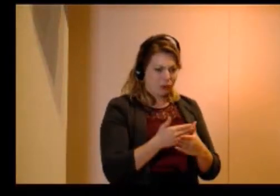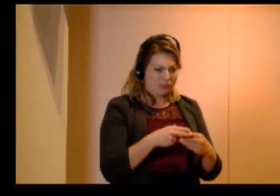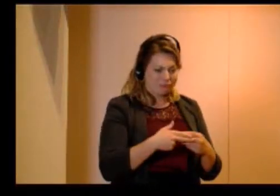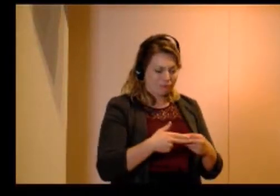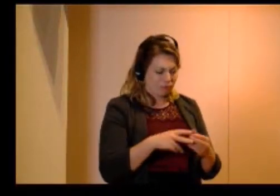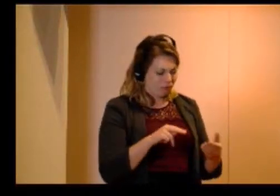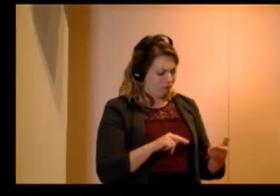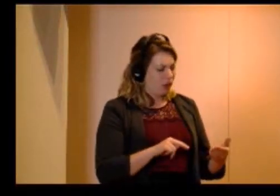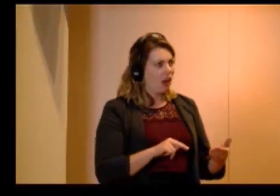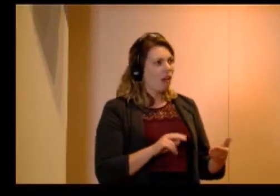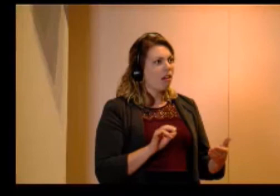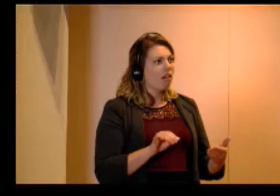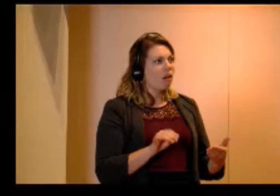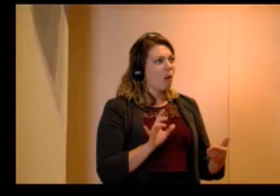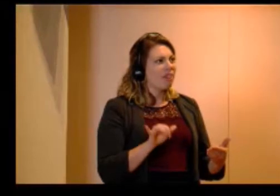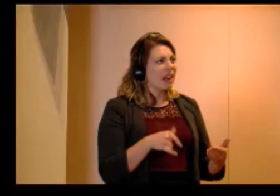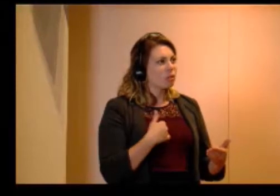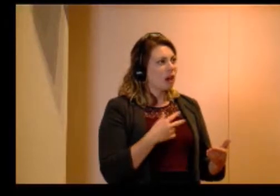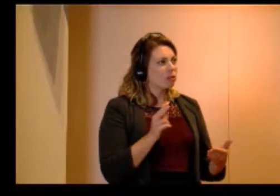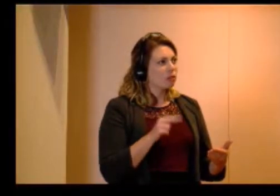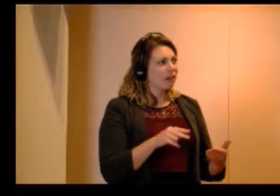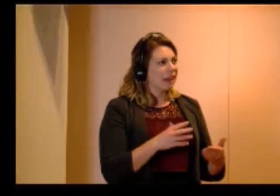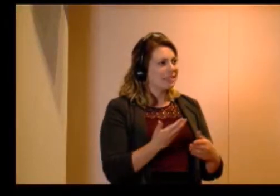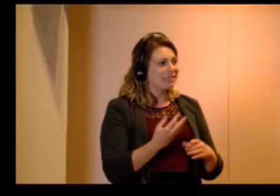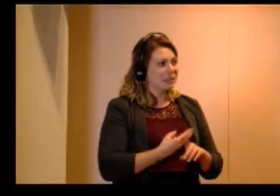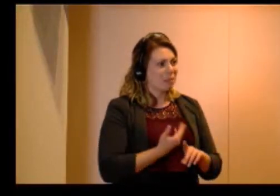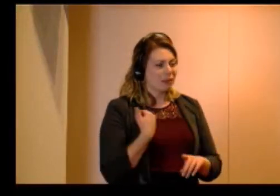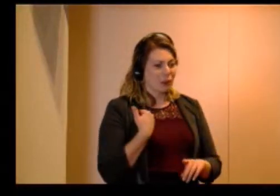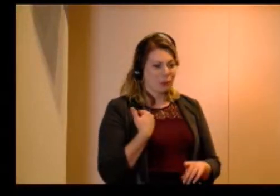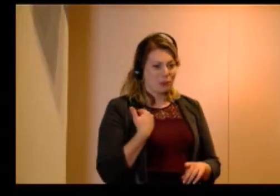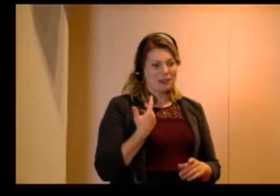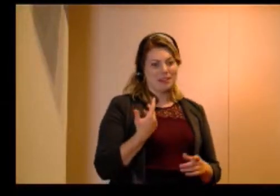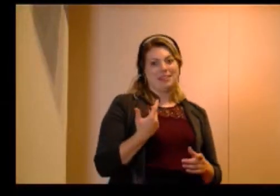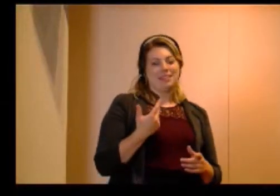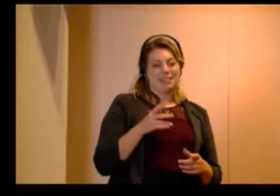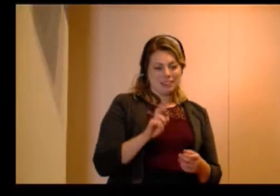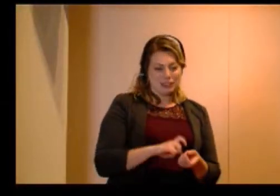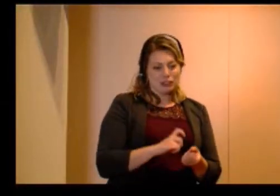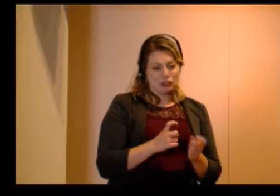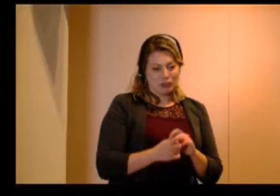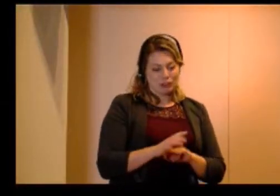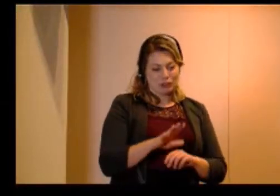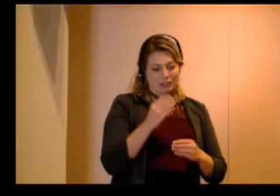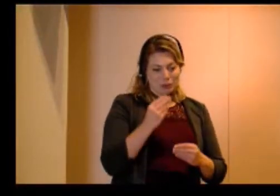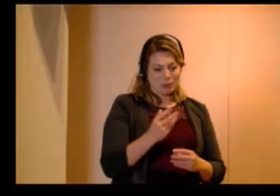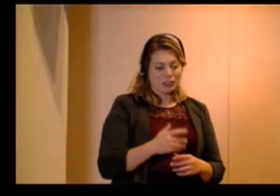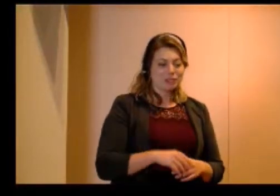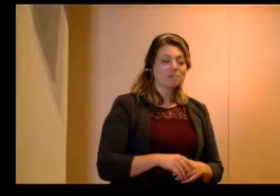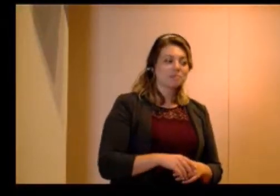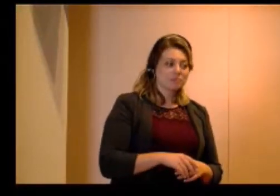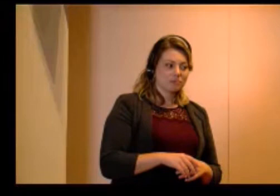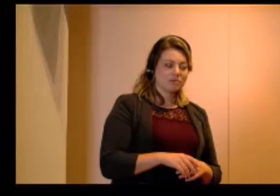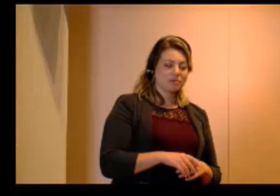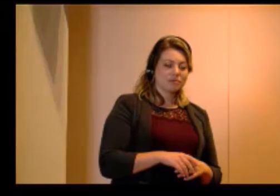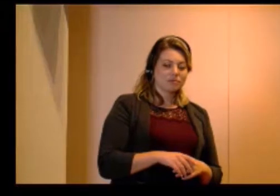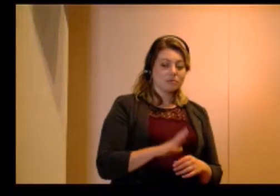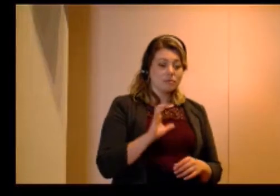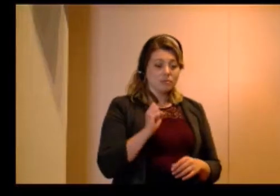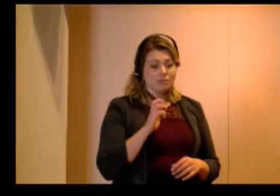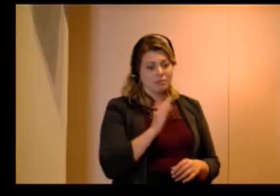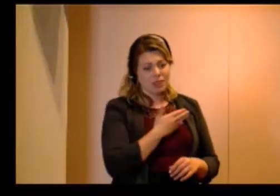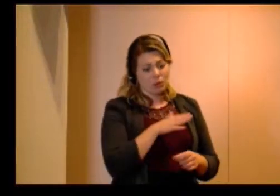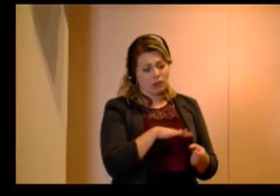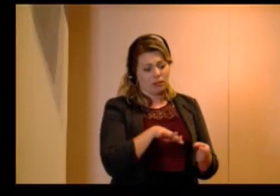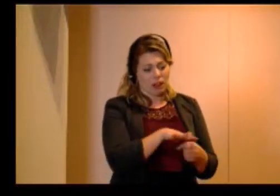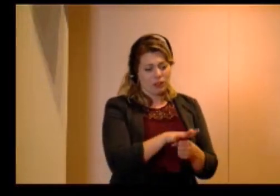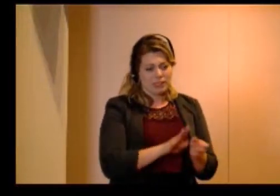like, oh, that's what I was looking at 6 months ago. Yeah. And so we move, our areas move quickly, and